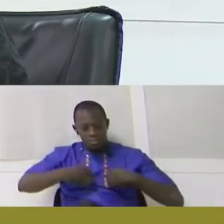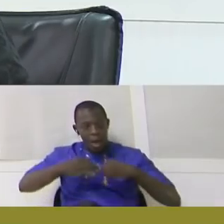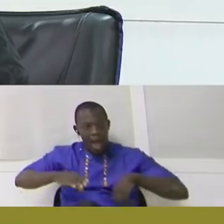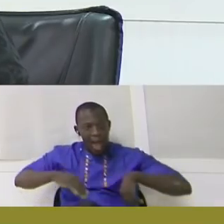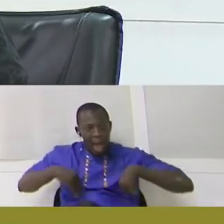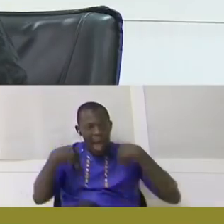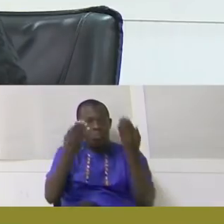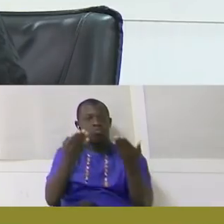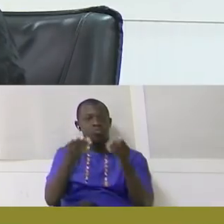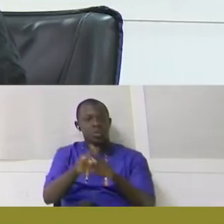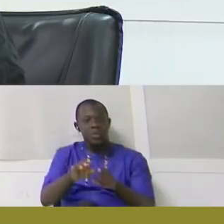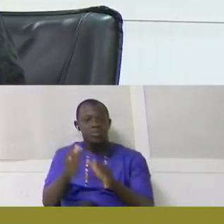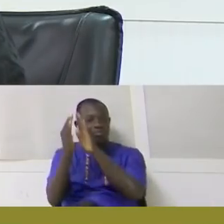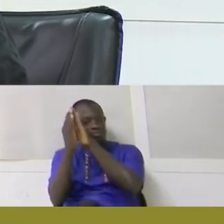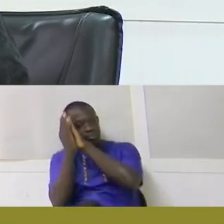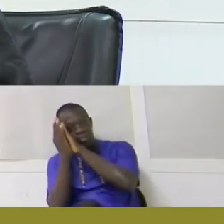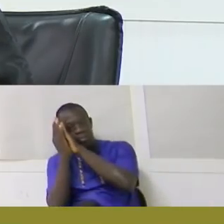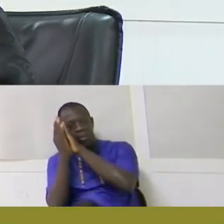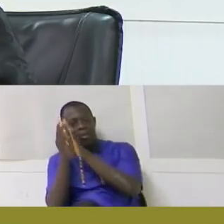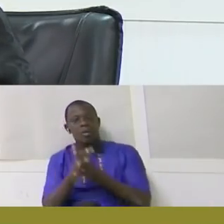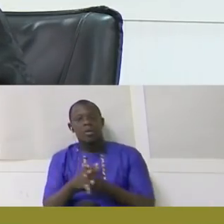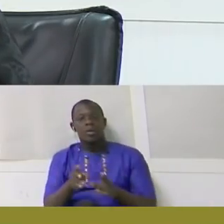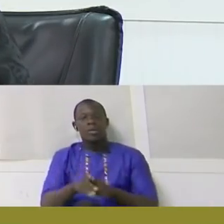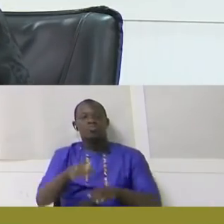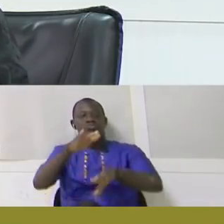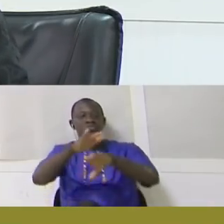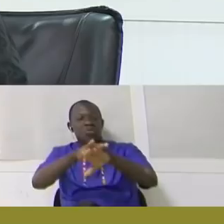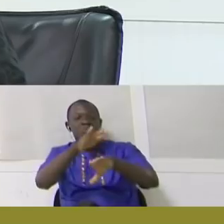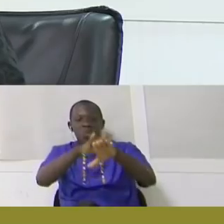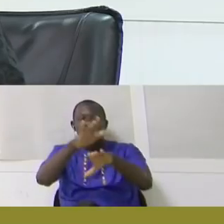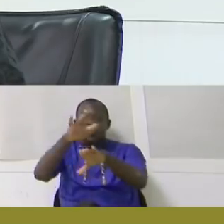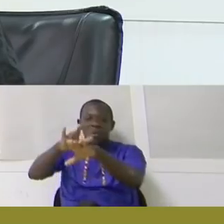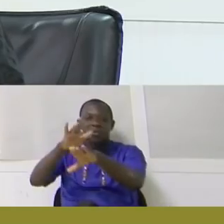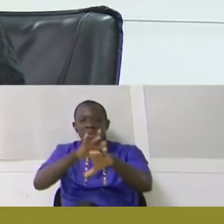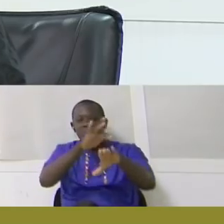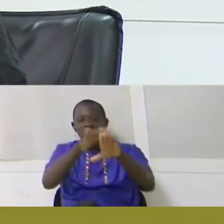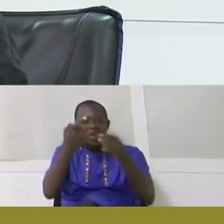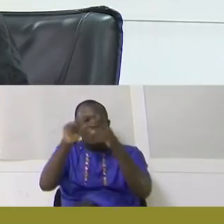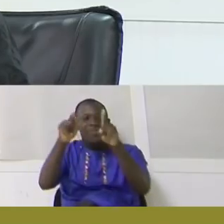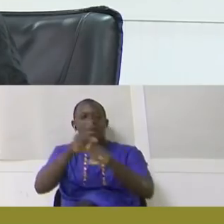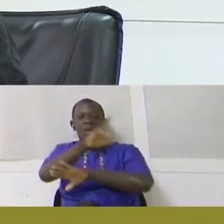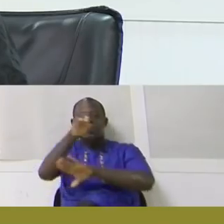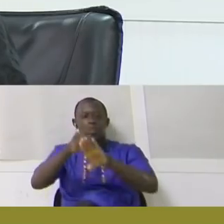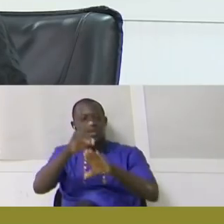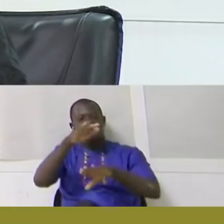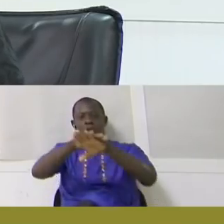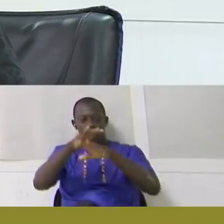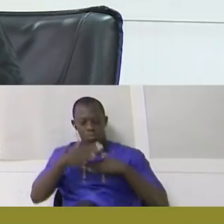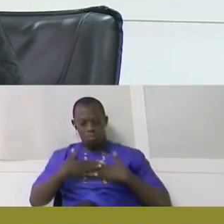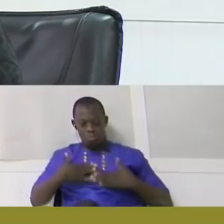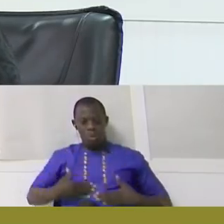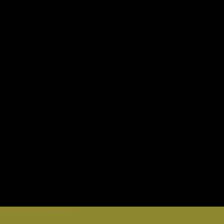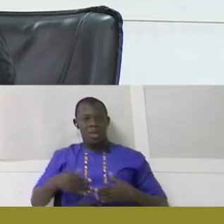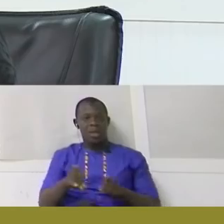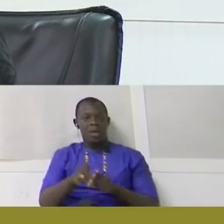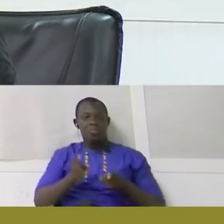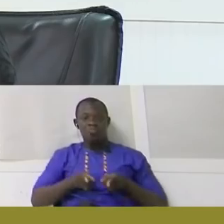undress. Te dal. Lie down. Nga laal fu nekk si yaramam bi. And you would be touching all parts of our body. Wen